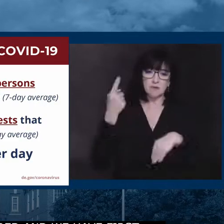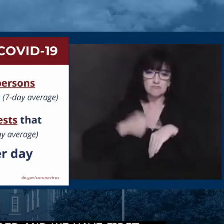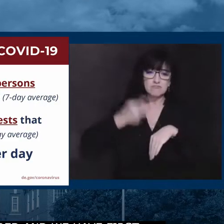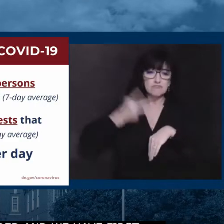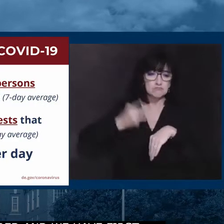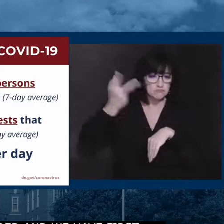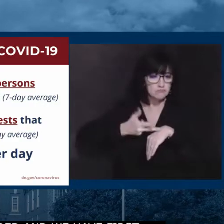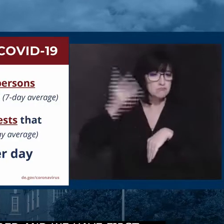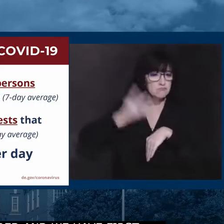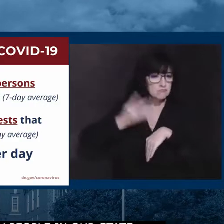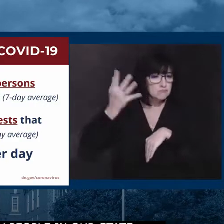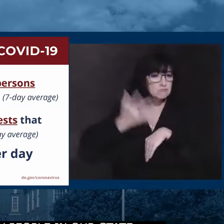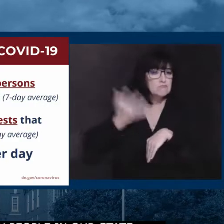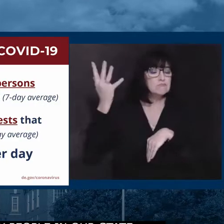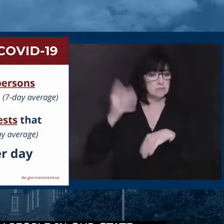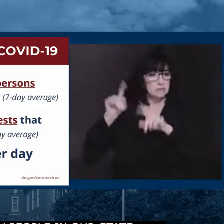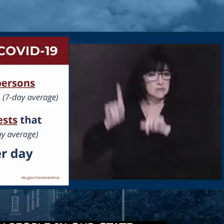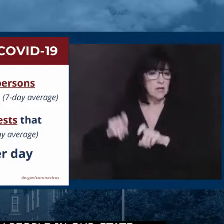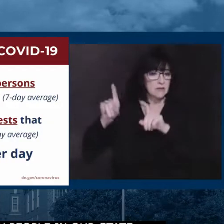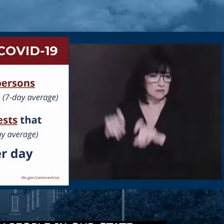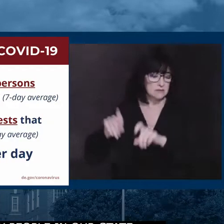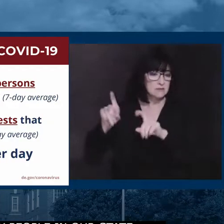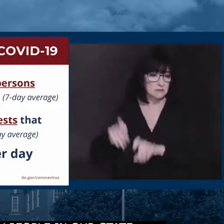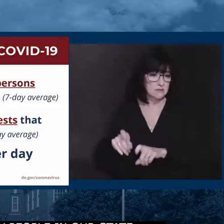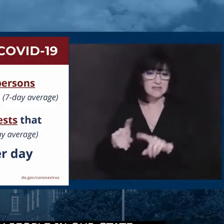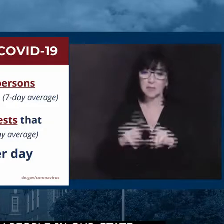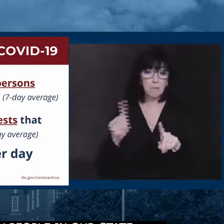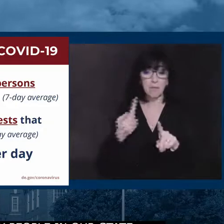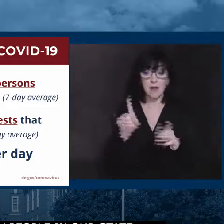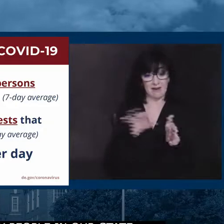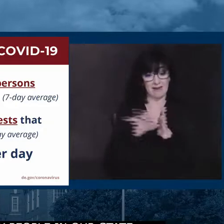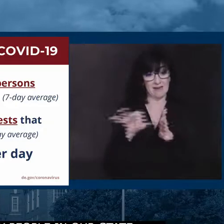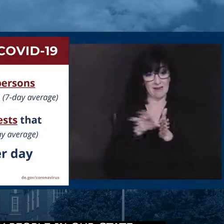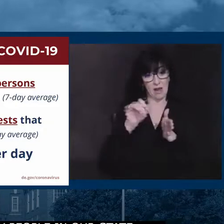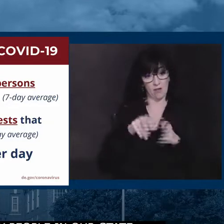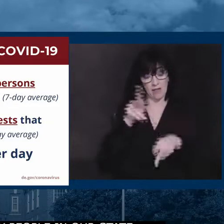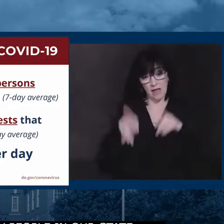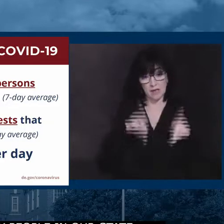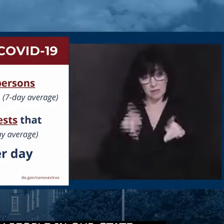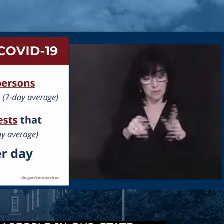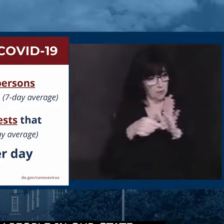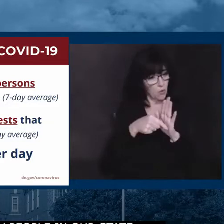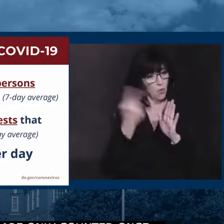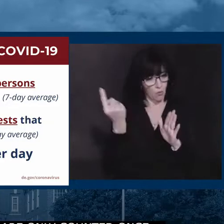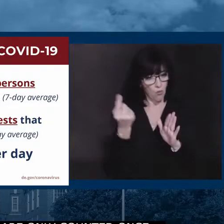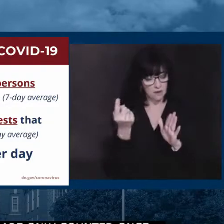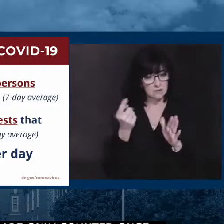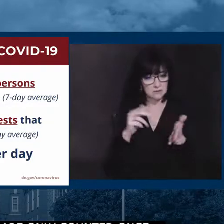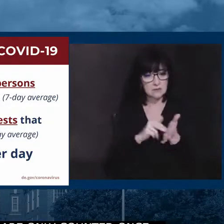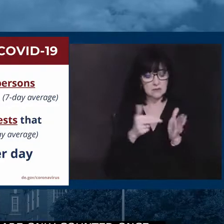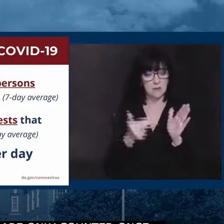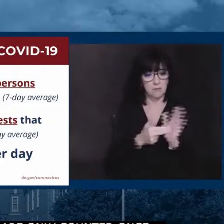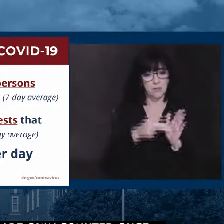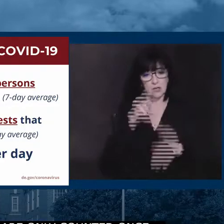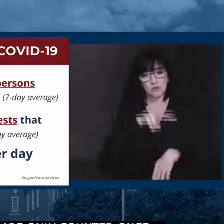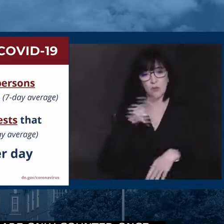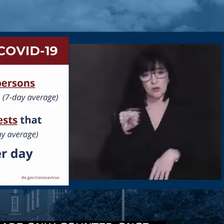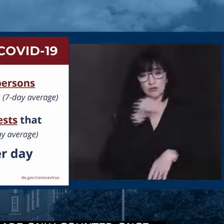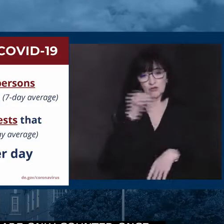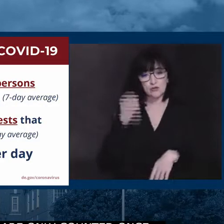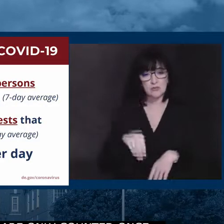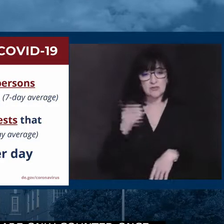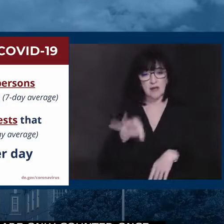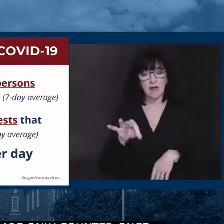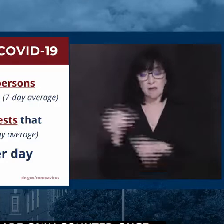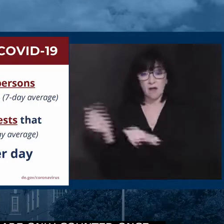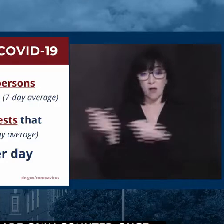almost 23% of persons having been tested or positive over the last 7-day moving average.